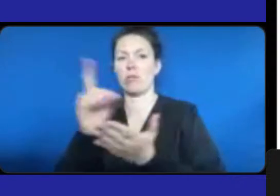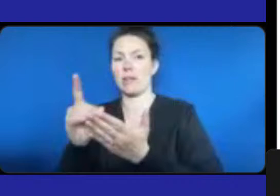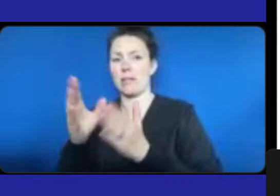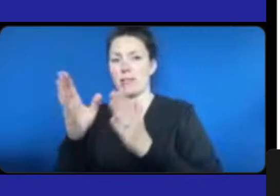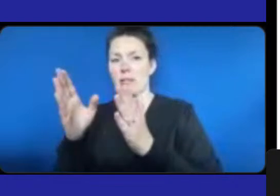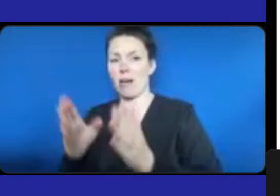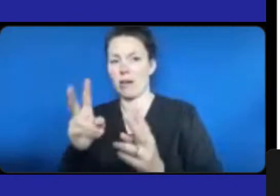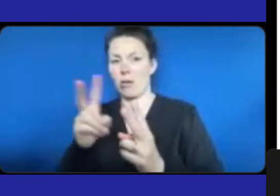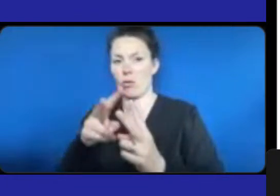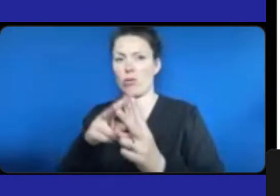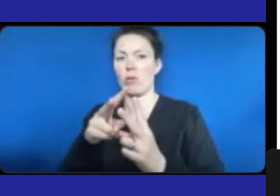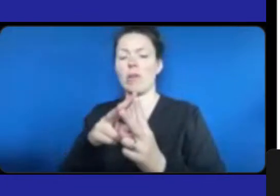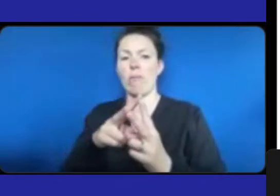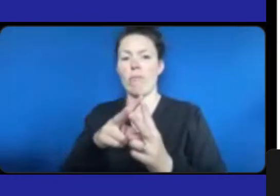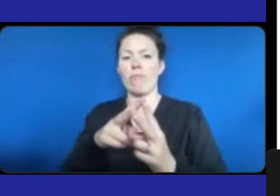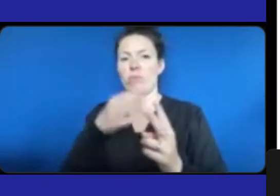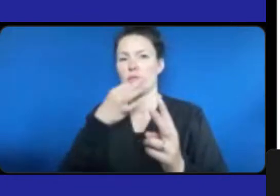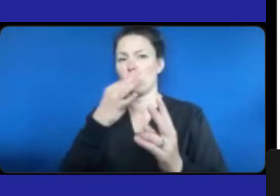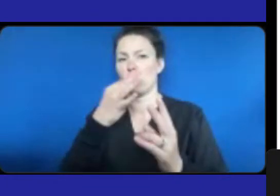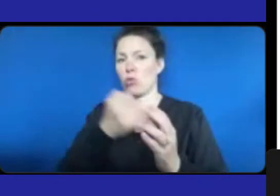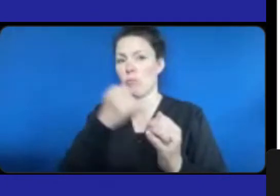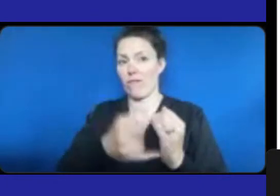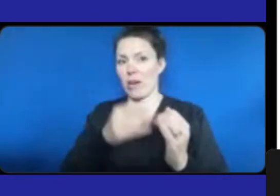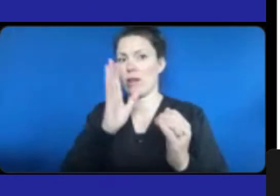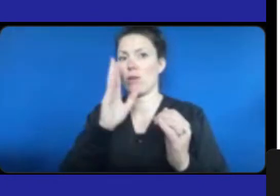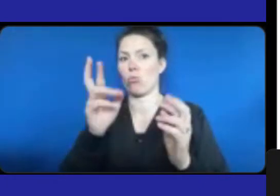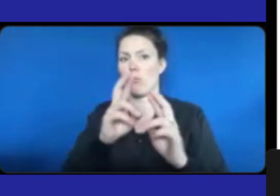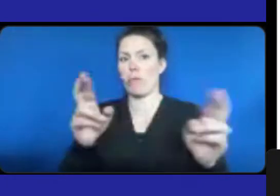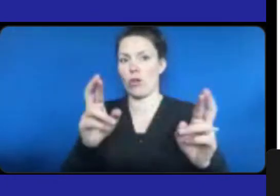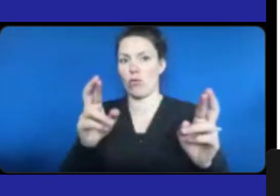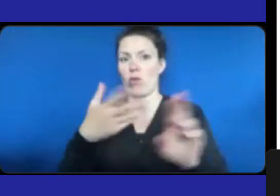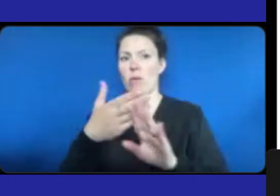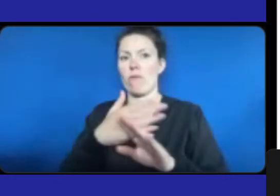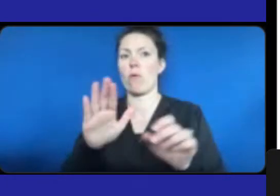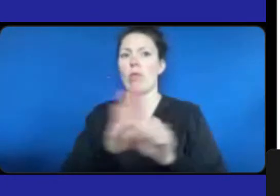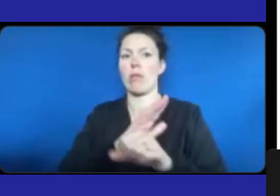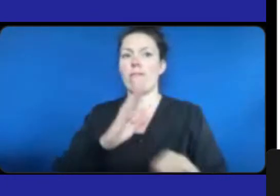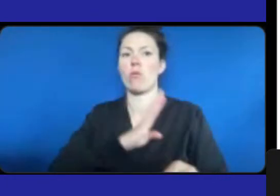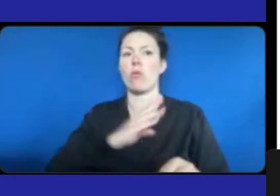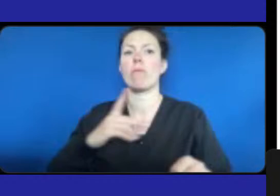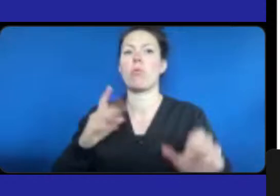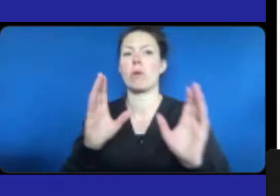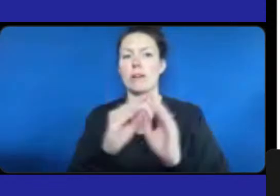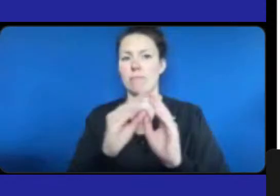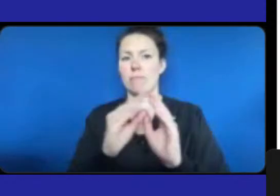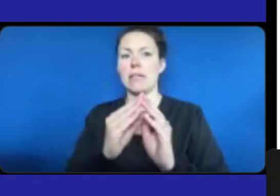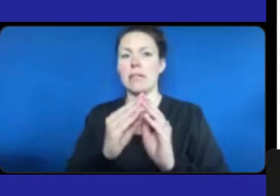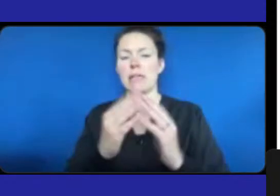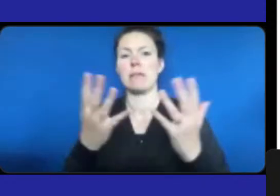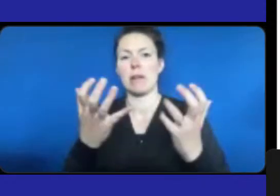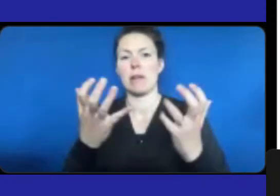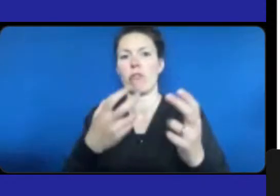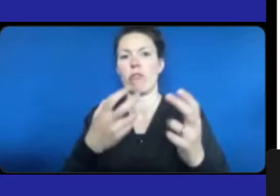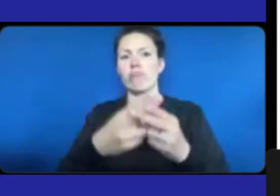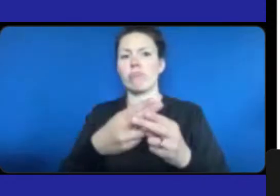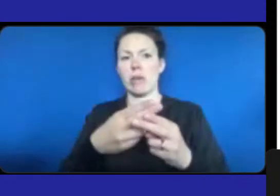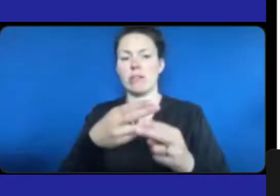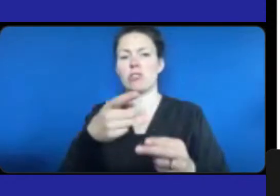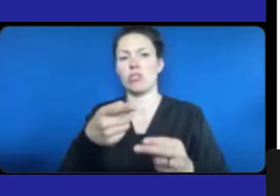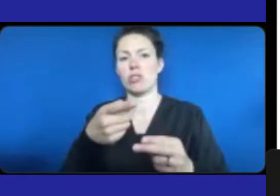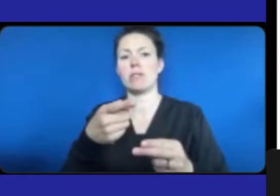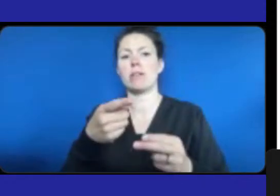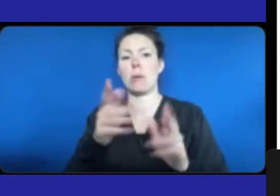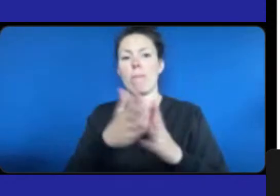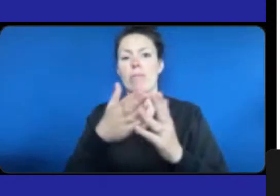So that will certainly be ready for you by the time of the full board meeting. But I do want to note that the book itself is